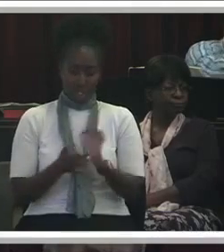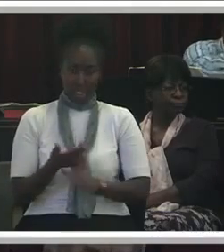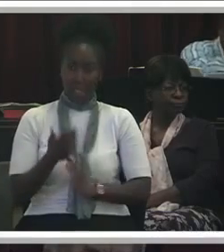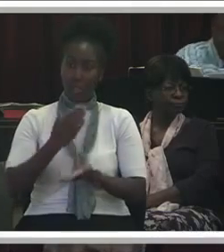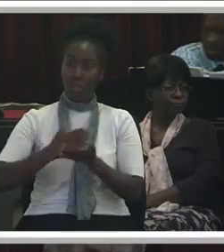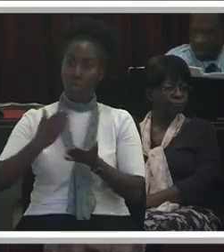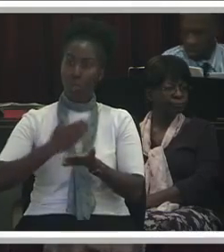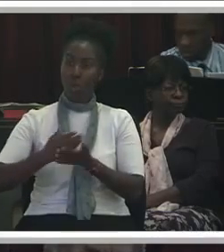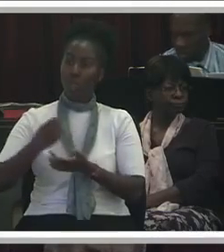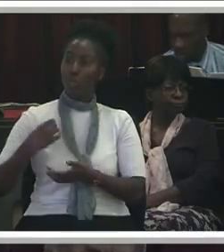as snow. been him. him. He has